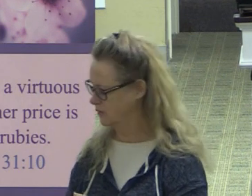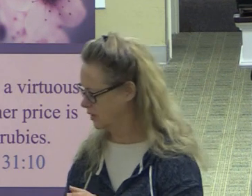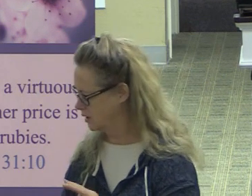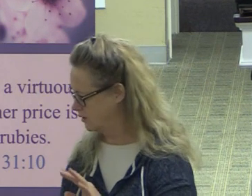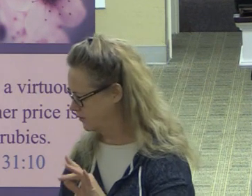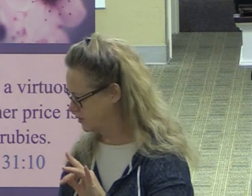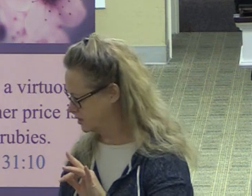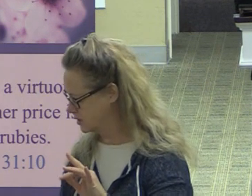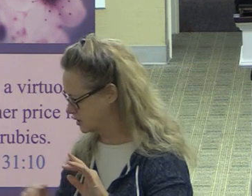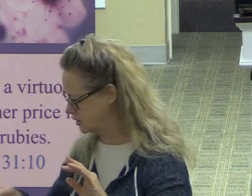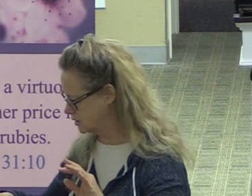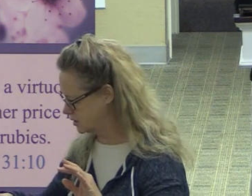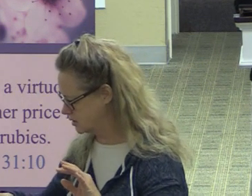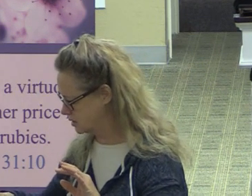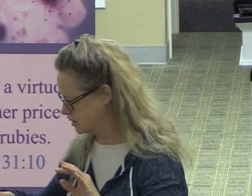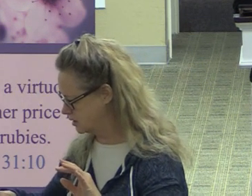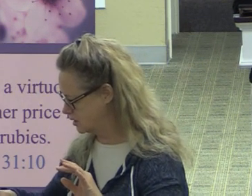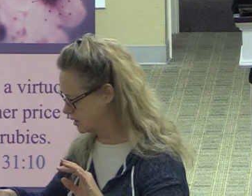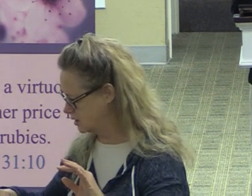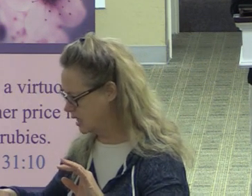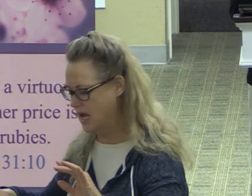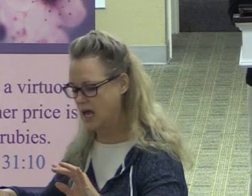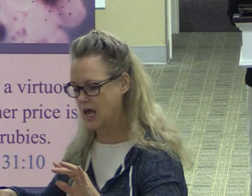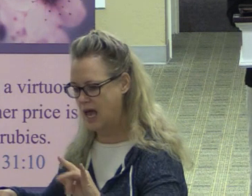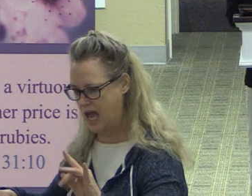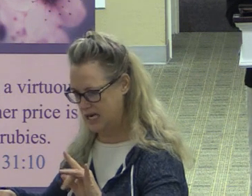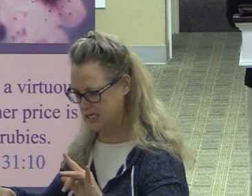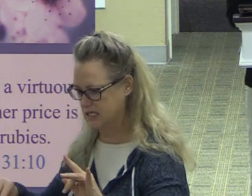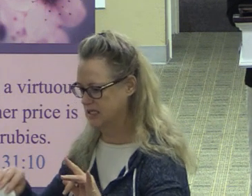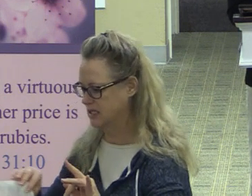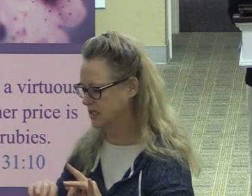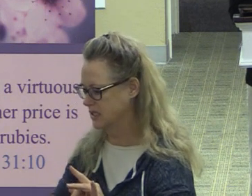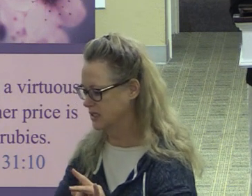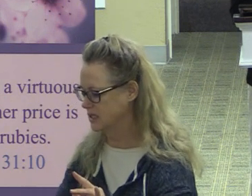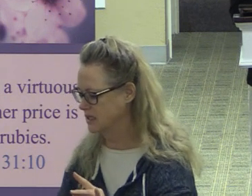into the world, even so have I also sent them into the world.